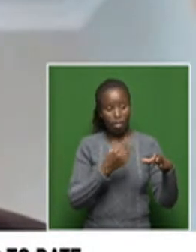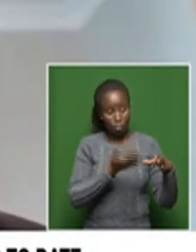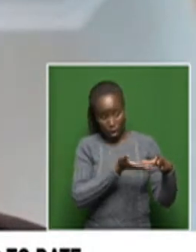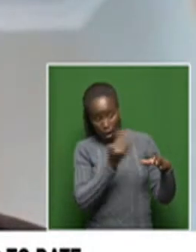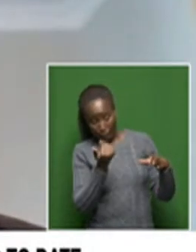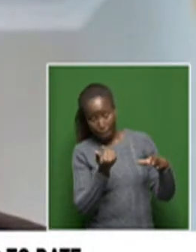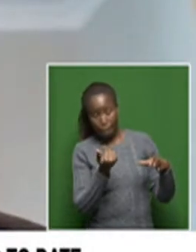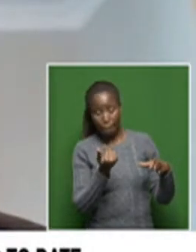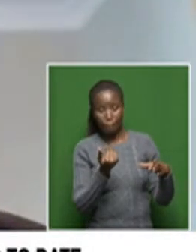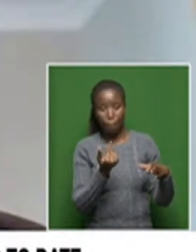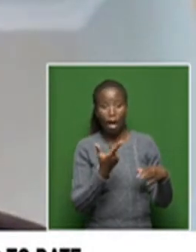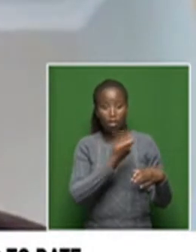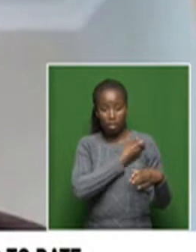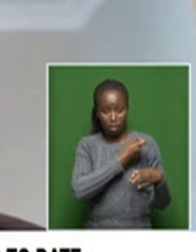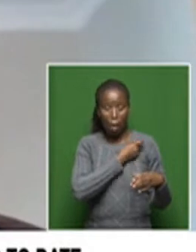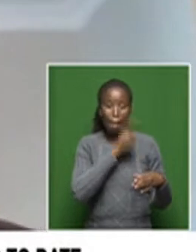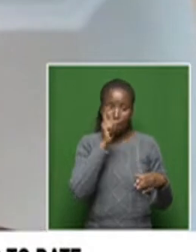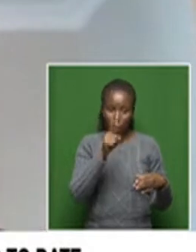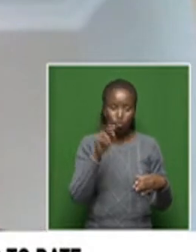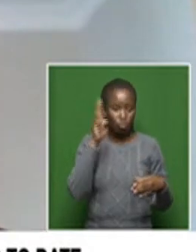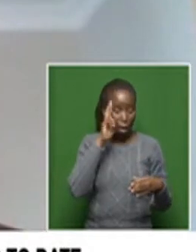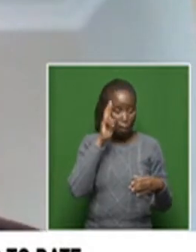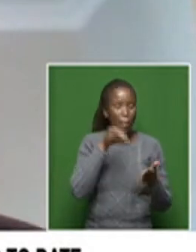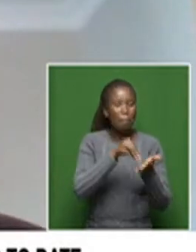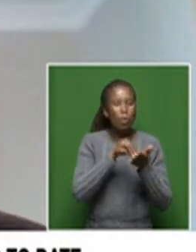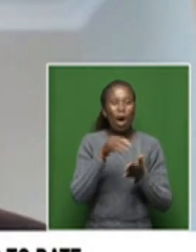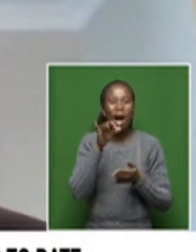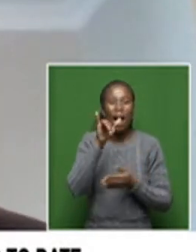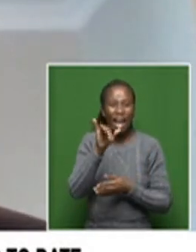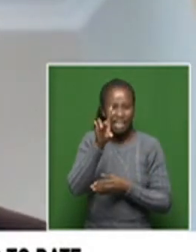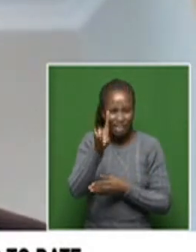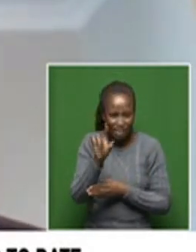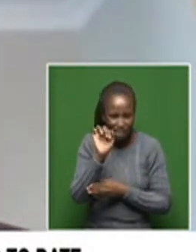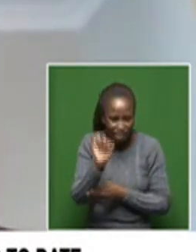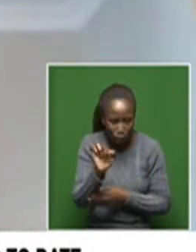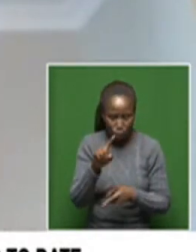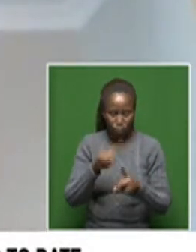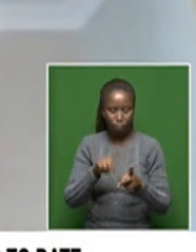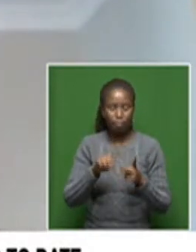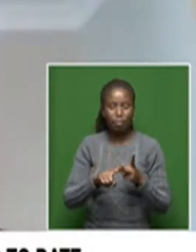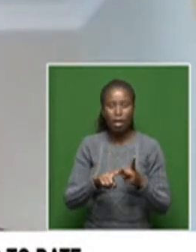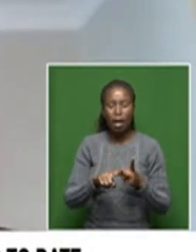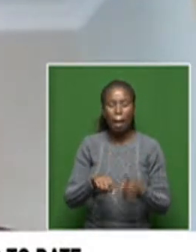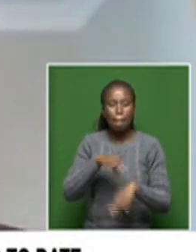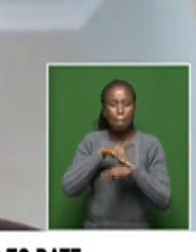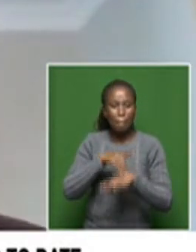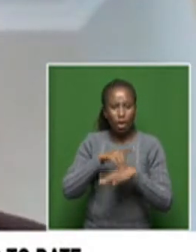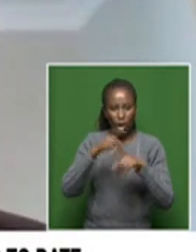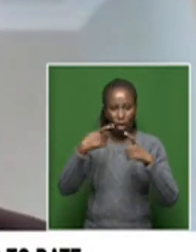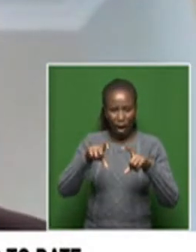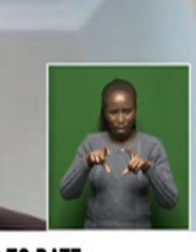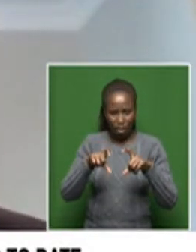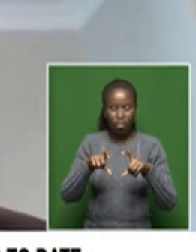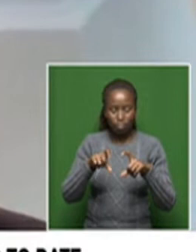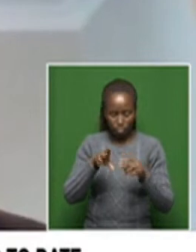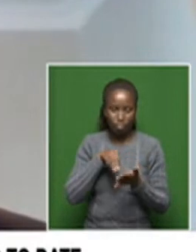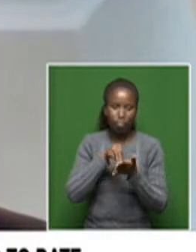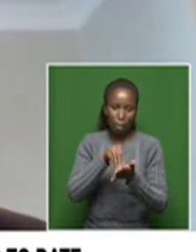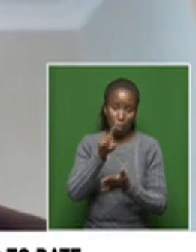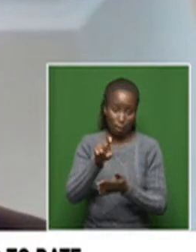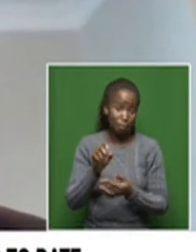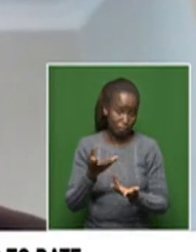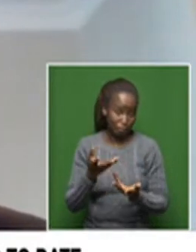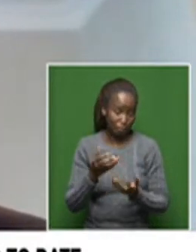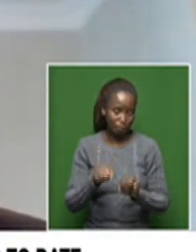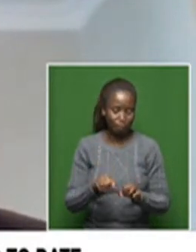site to remember to take their ID documents and their medical aid if they are a medical aid member. The second major program